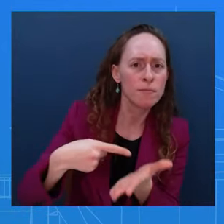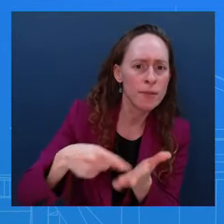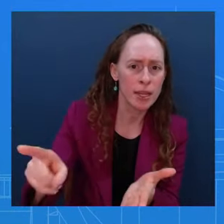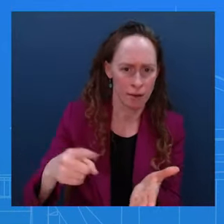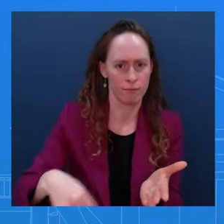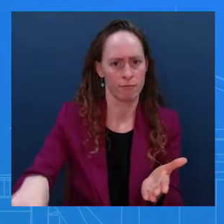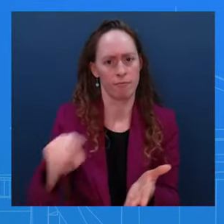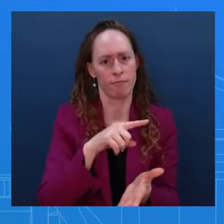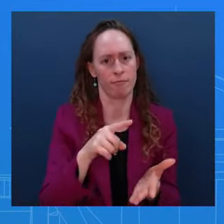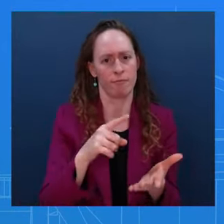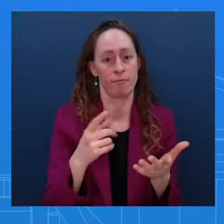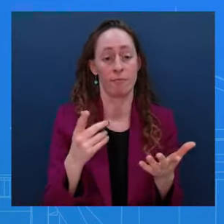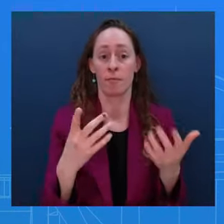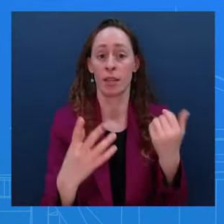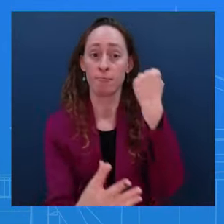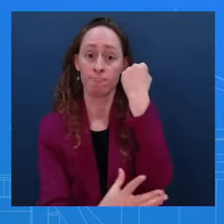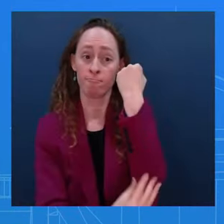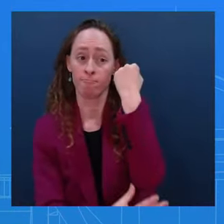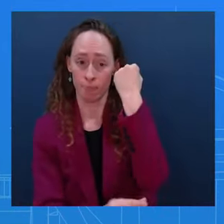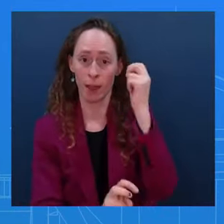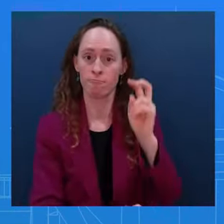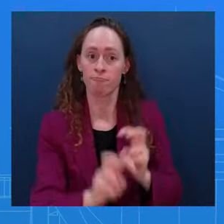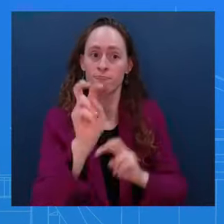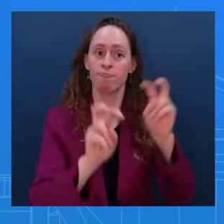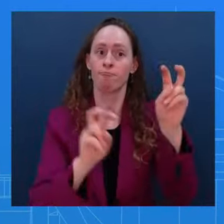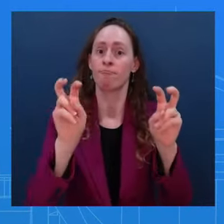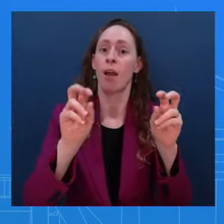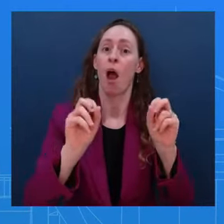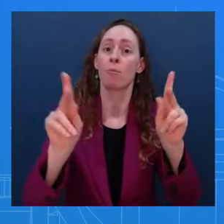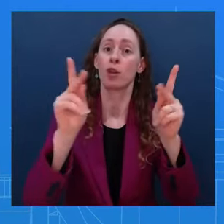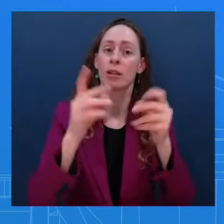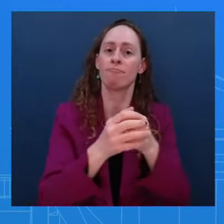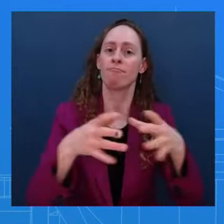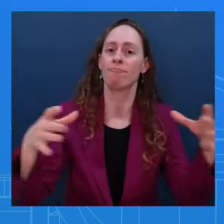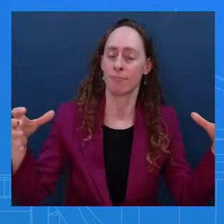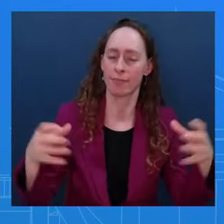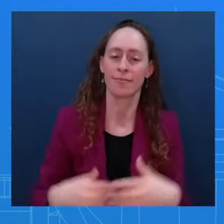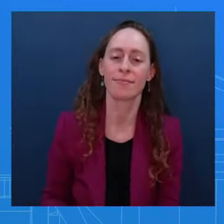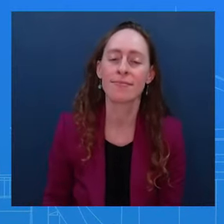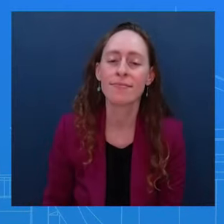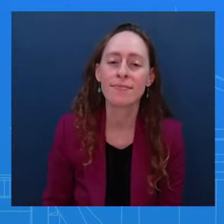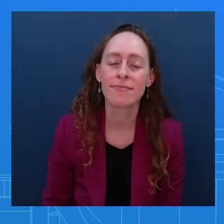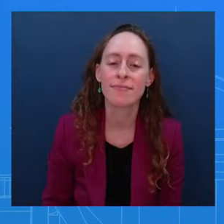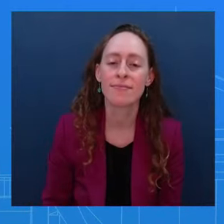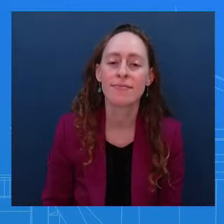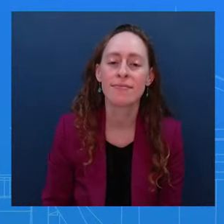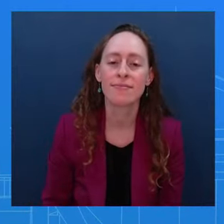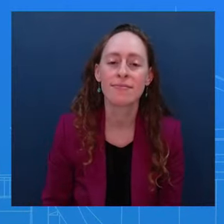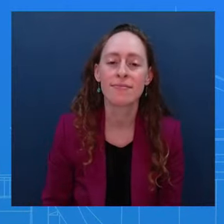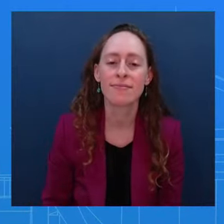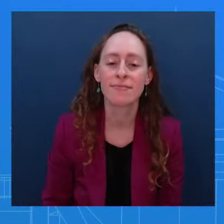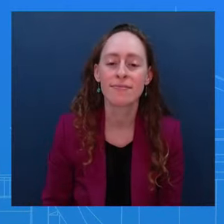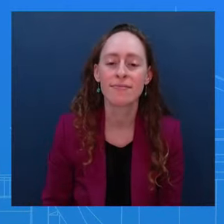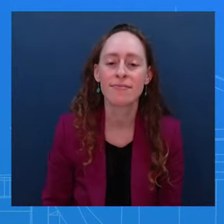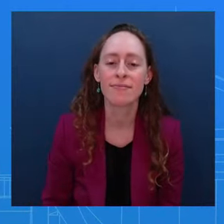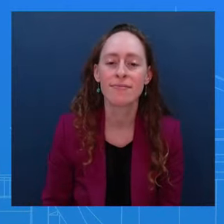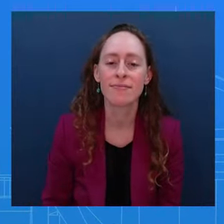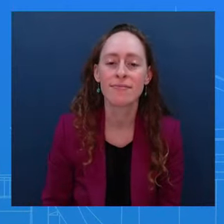out. Thanks. Appreciate it. We've seen estimates from some experts that the new policy announced by the Department of